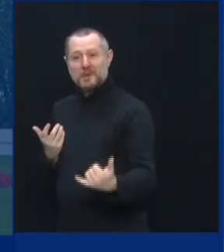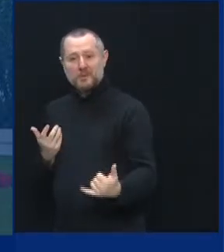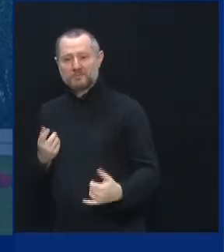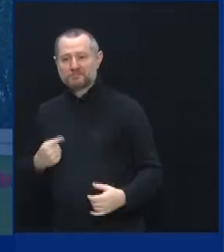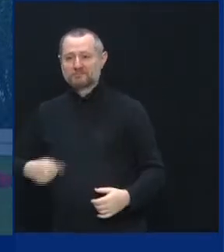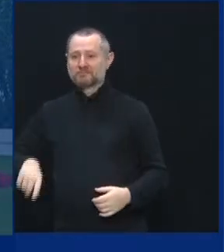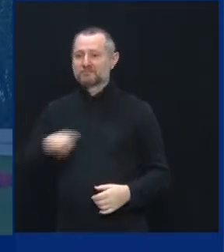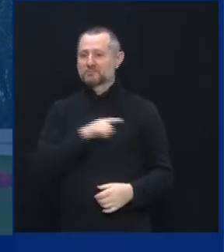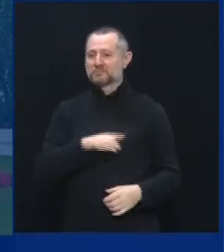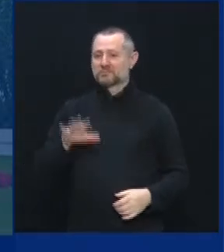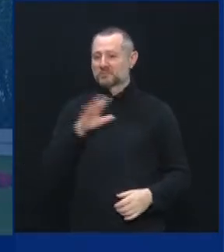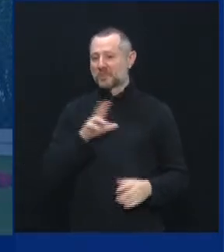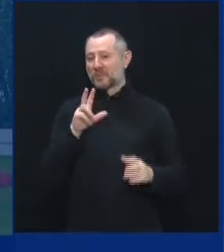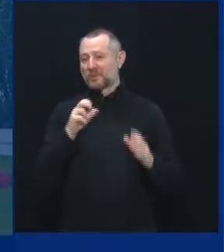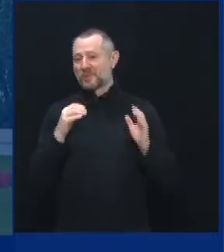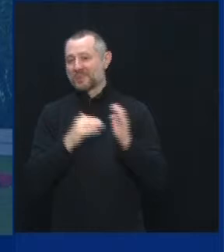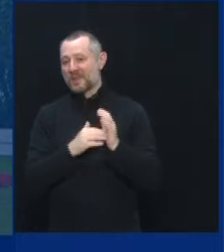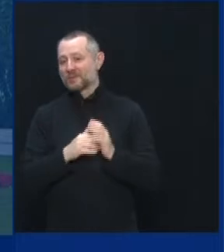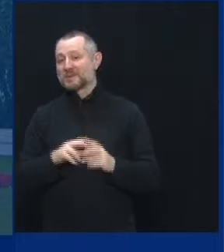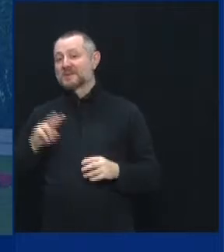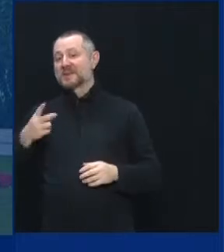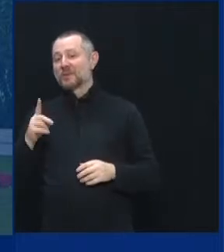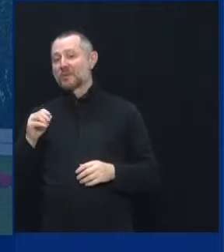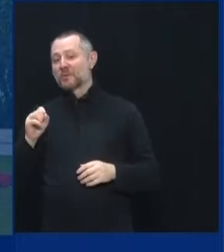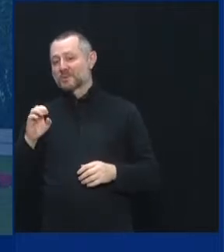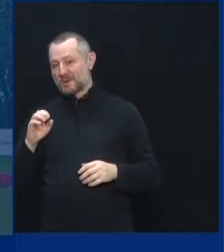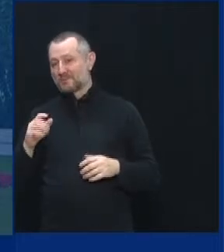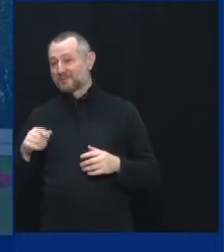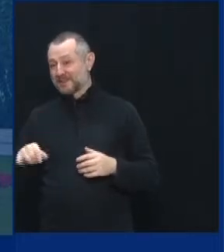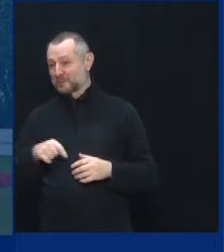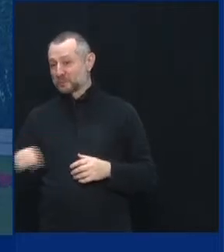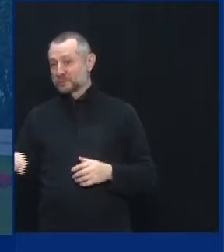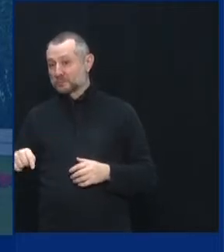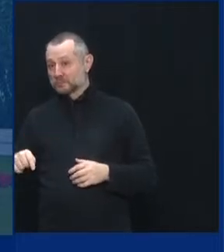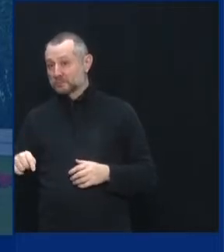week. Use them for a first dose.